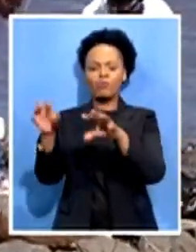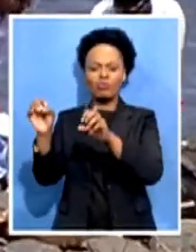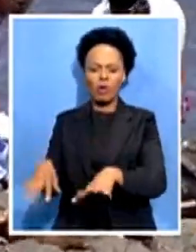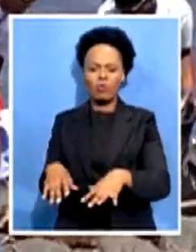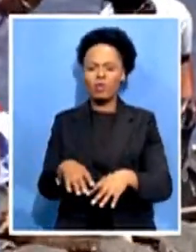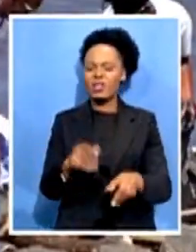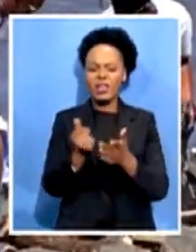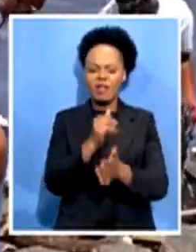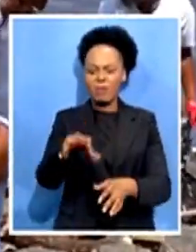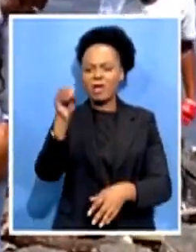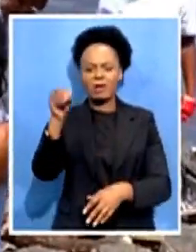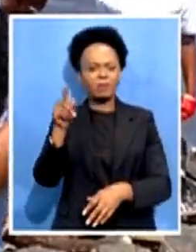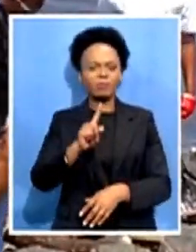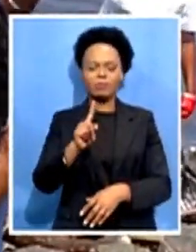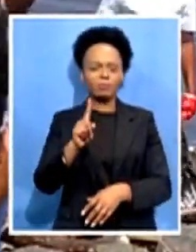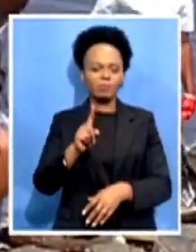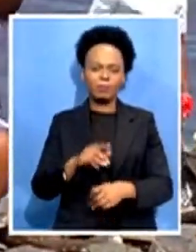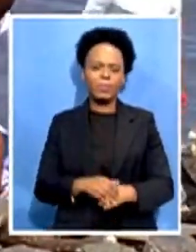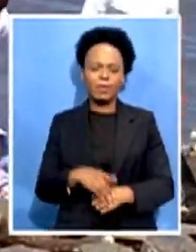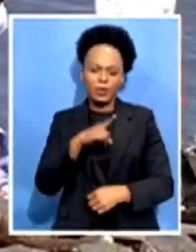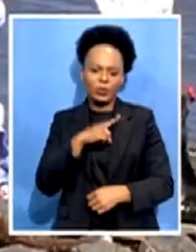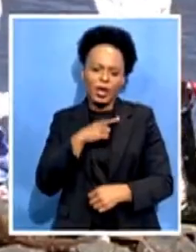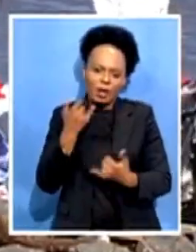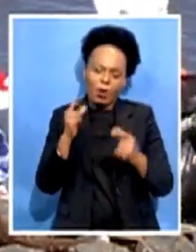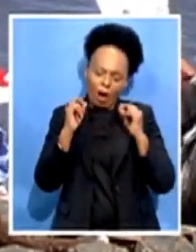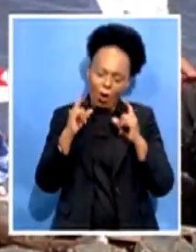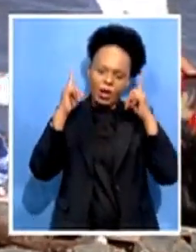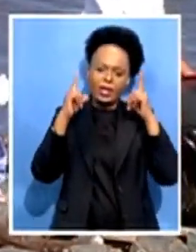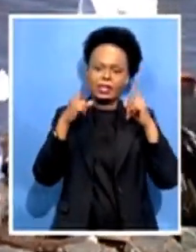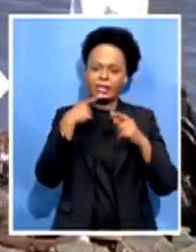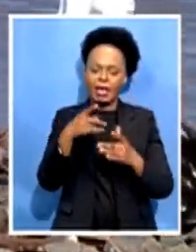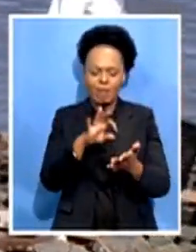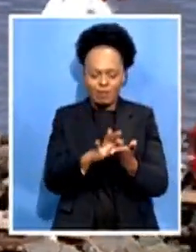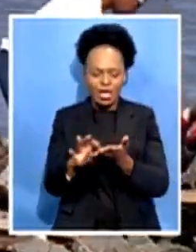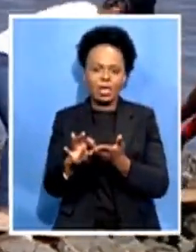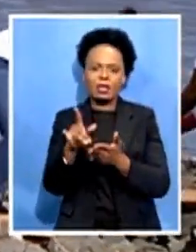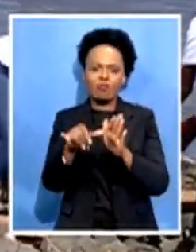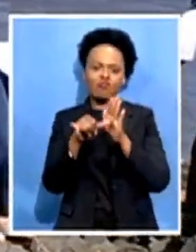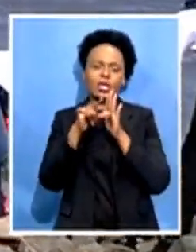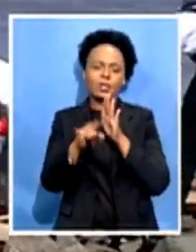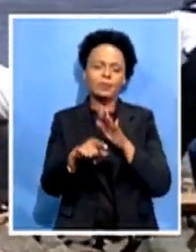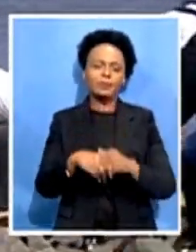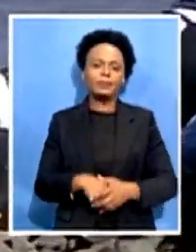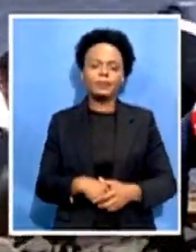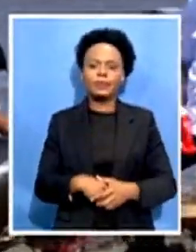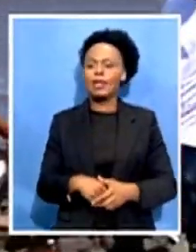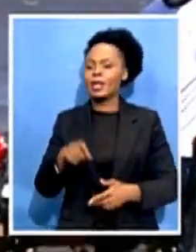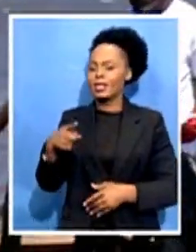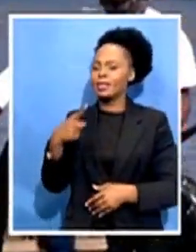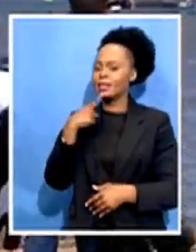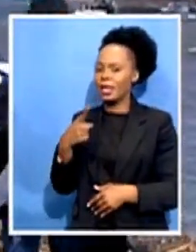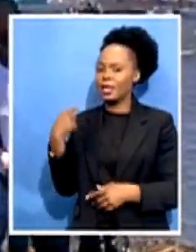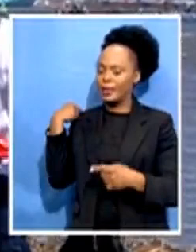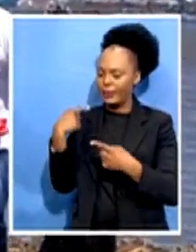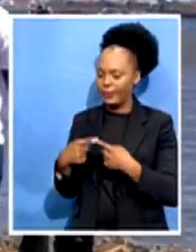we just pushing up there. Yeah. So, Rufilwe, you say this has been an ongoing study since 2016. What have you found? How much pollution